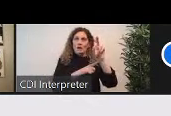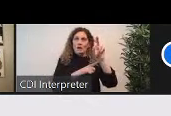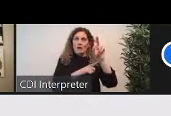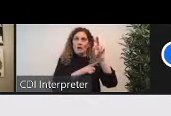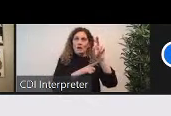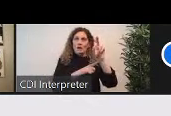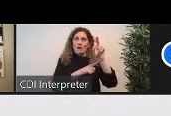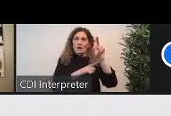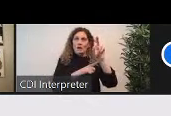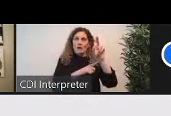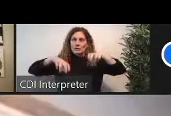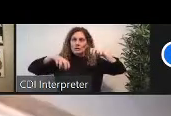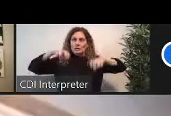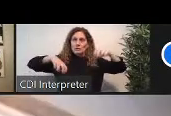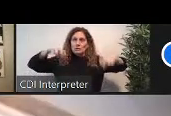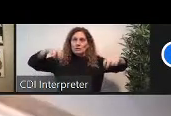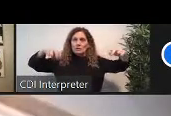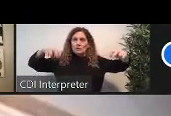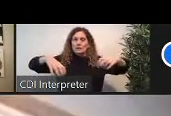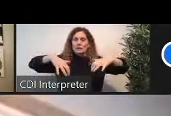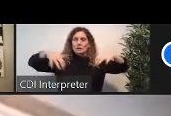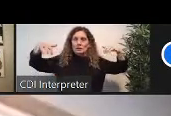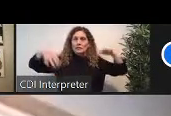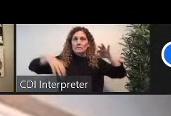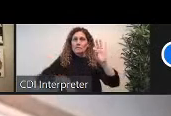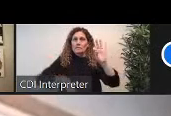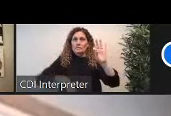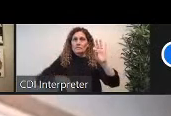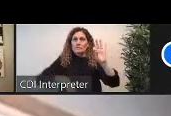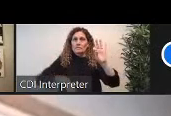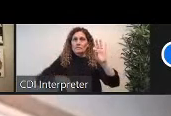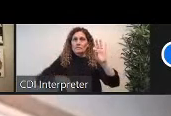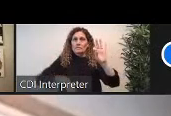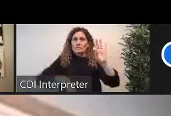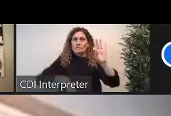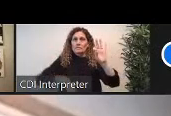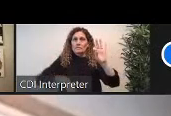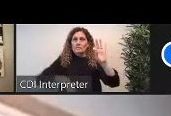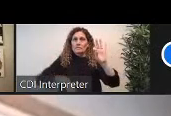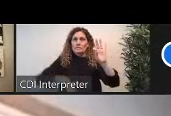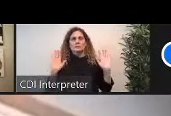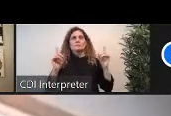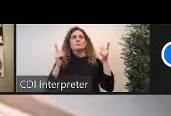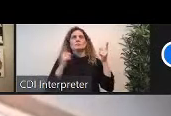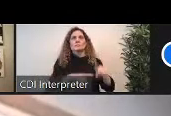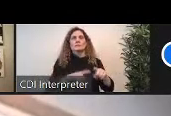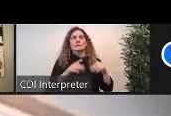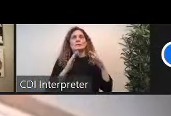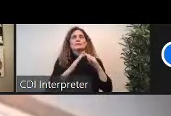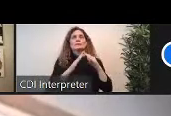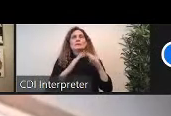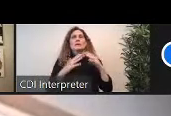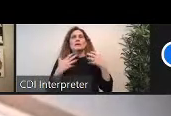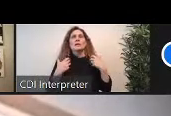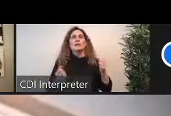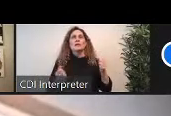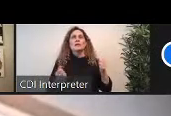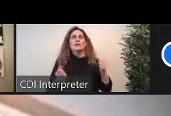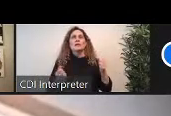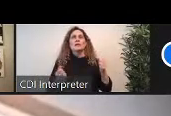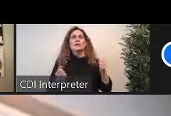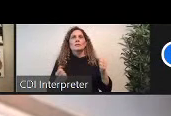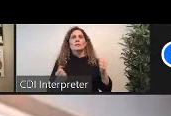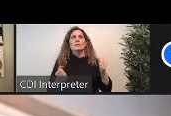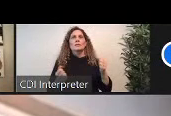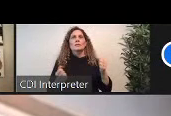Yes, I do think it was. We were invited, the city health department inspectors were actually invited to participate in the